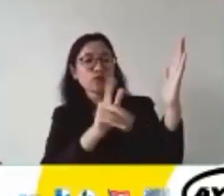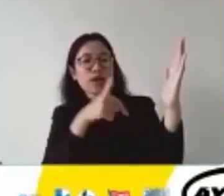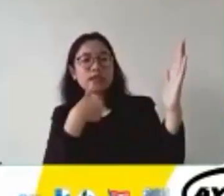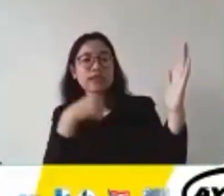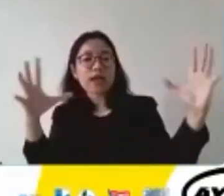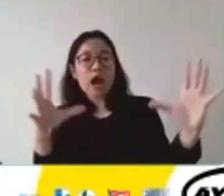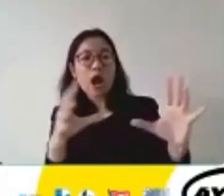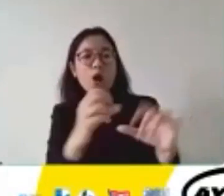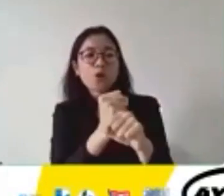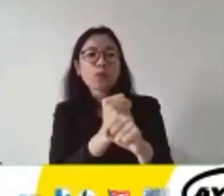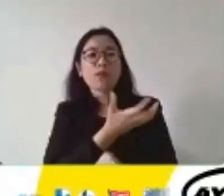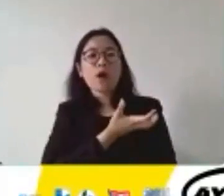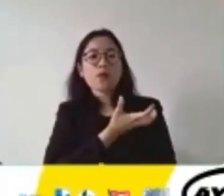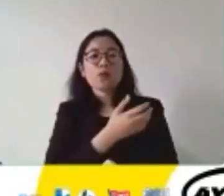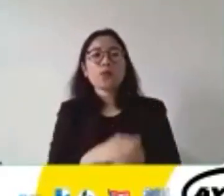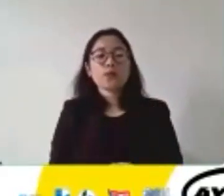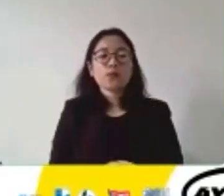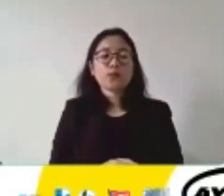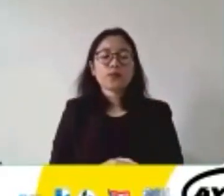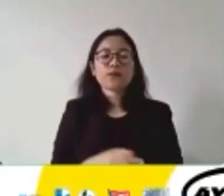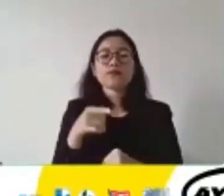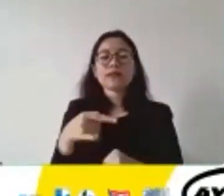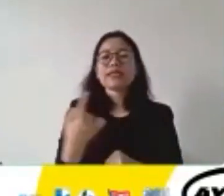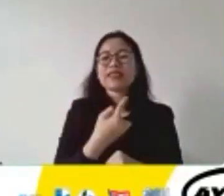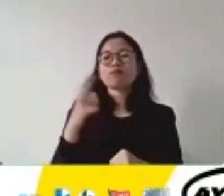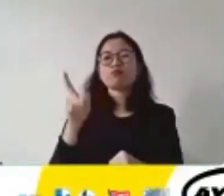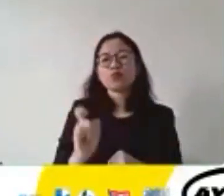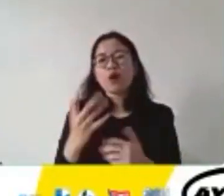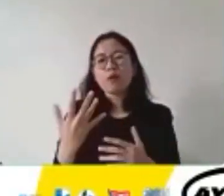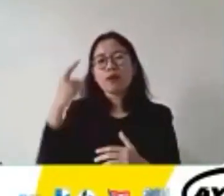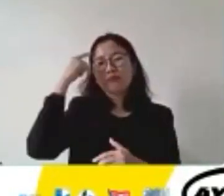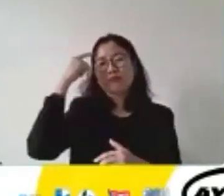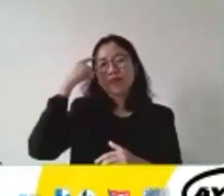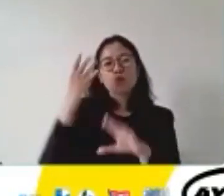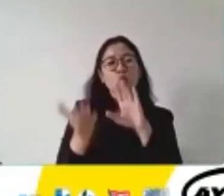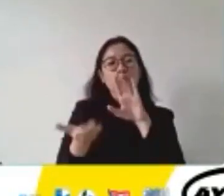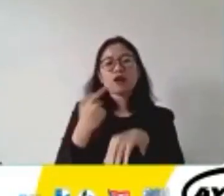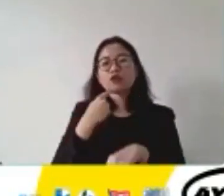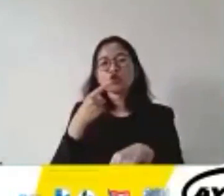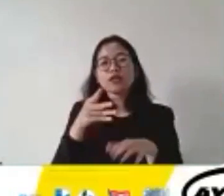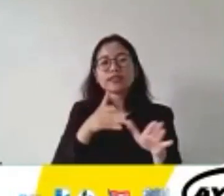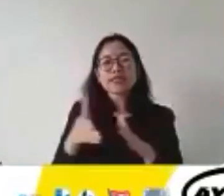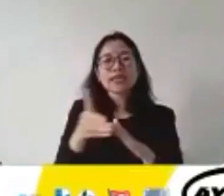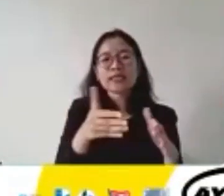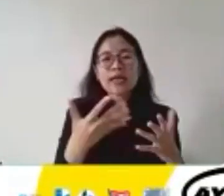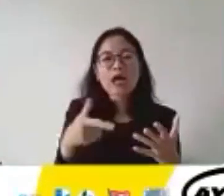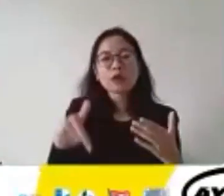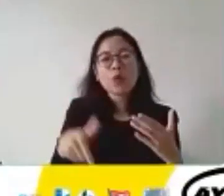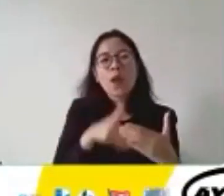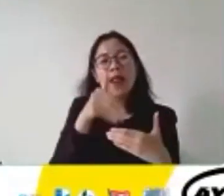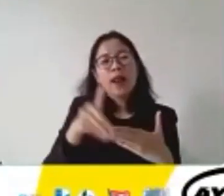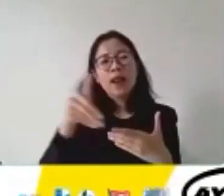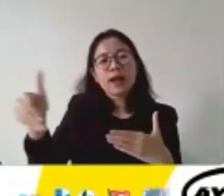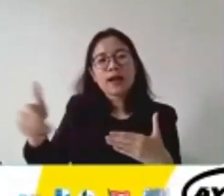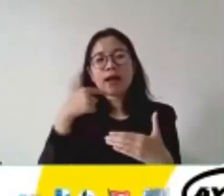action planning to promote clean air as well as health? I mean, one thing that we've seen, we have a great start now, but I think a